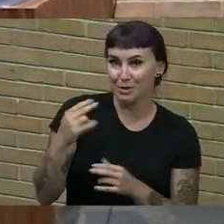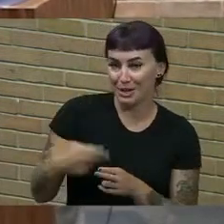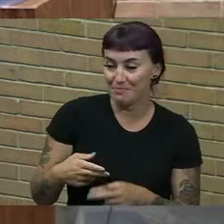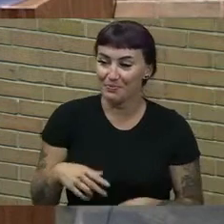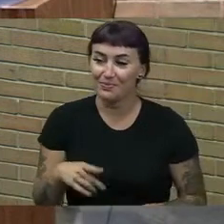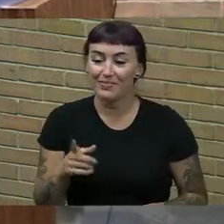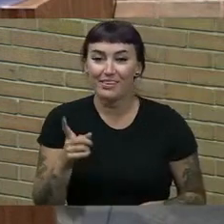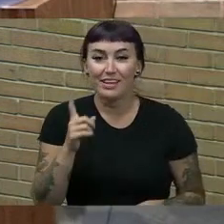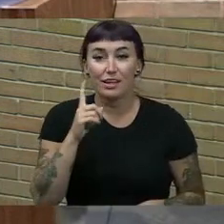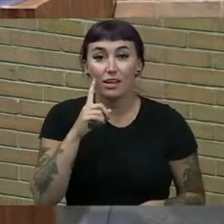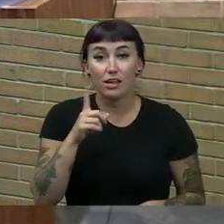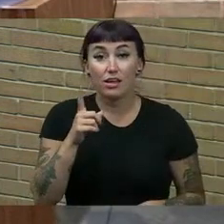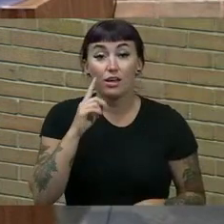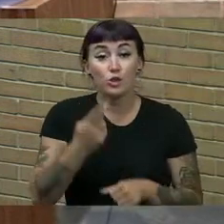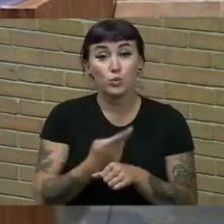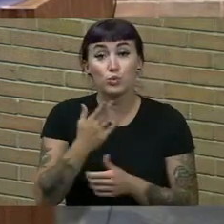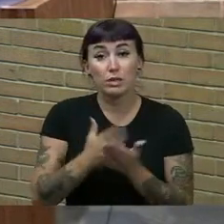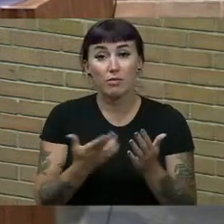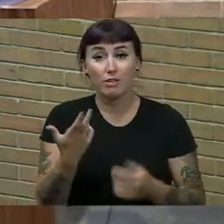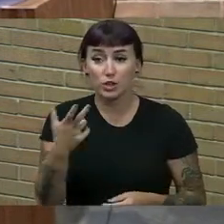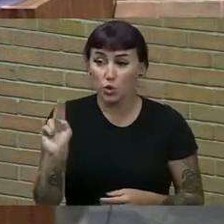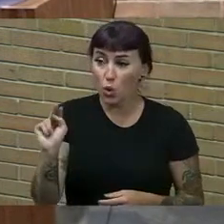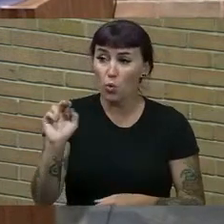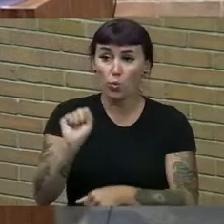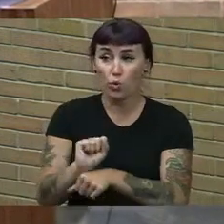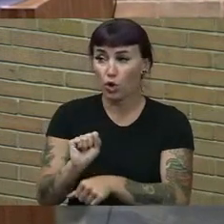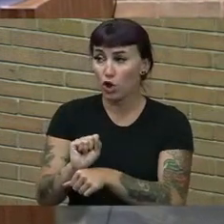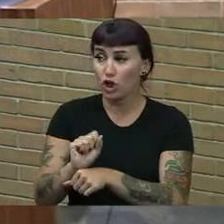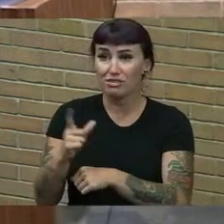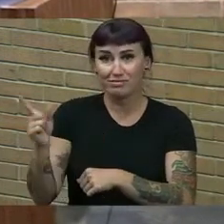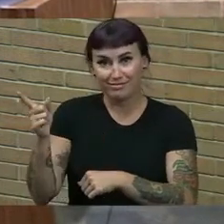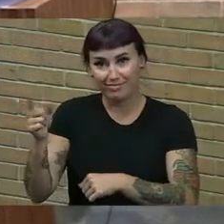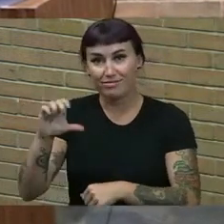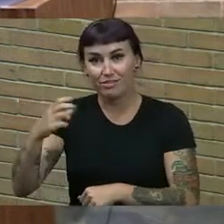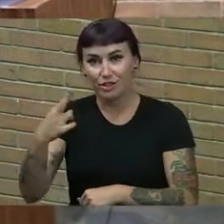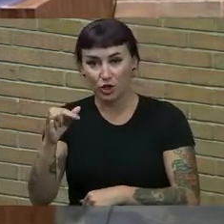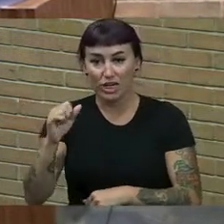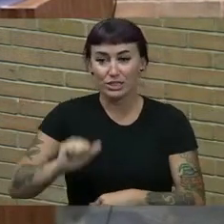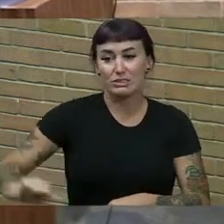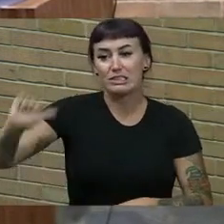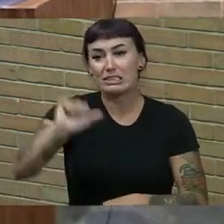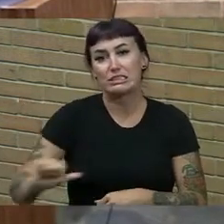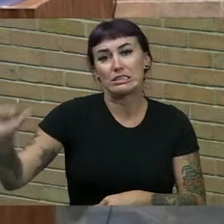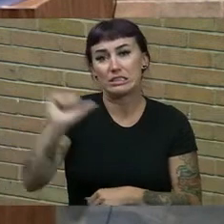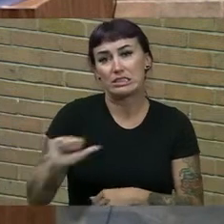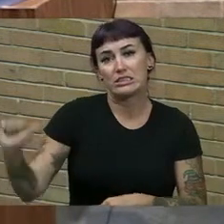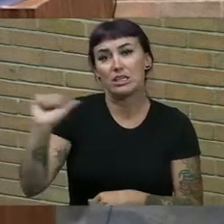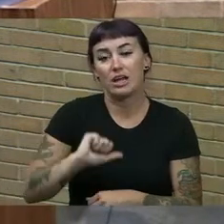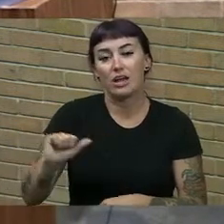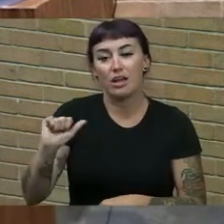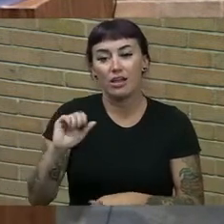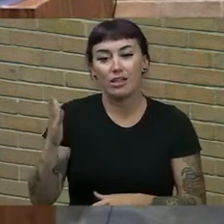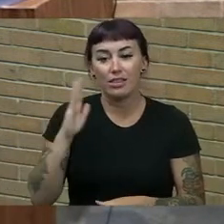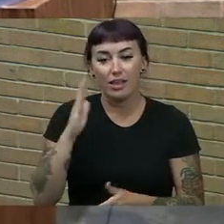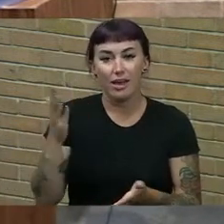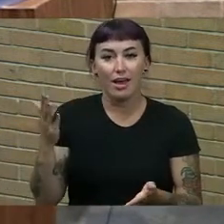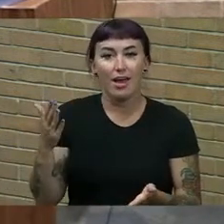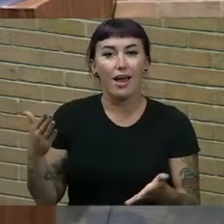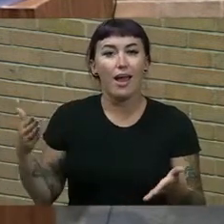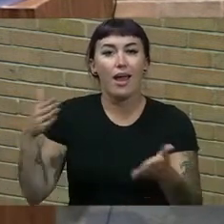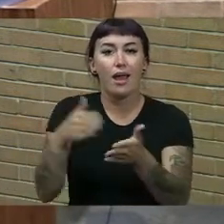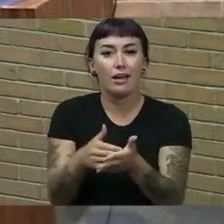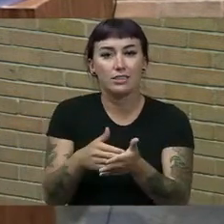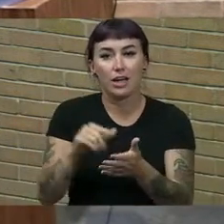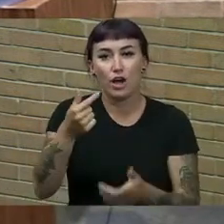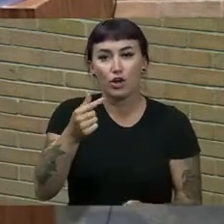Chris used some of his own elbow grease to remove an anti-graffiti coating that had protected